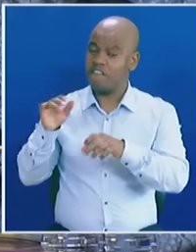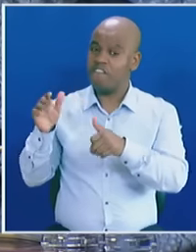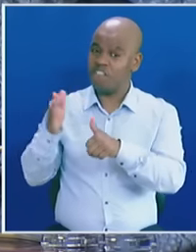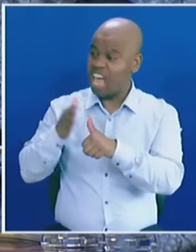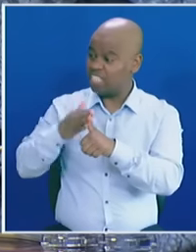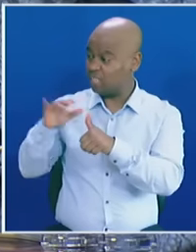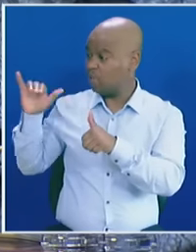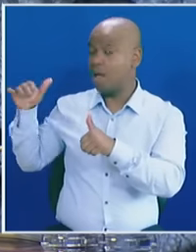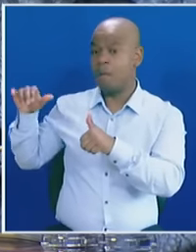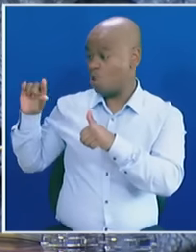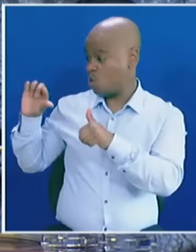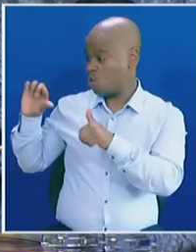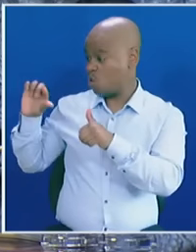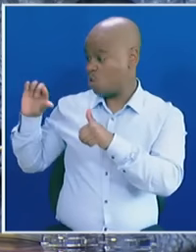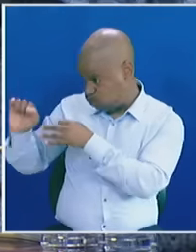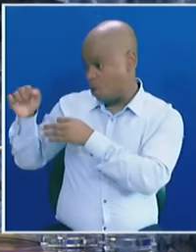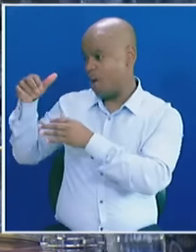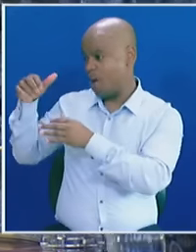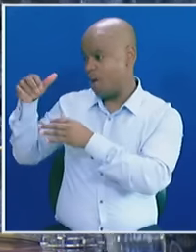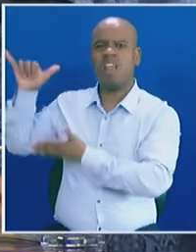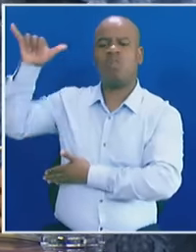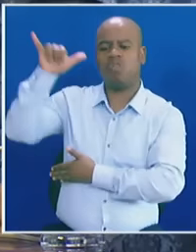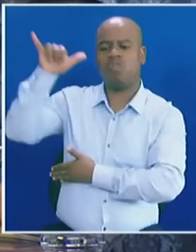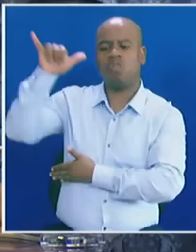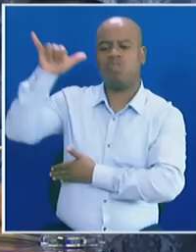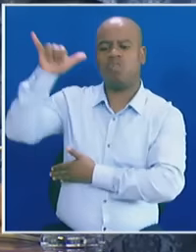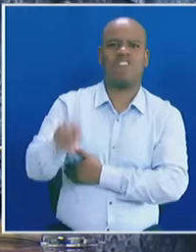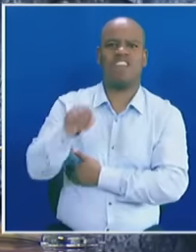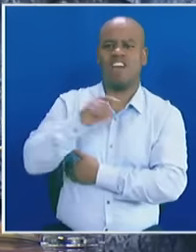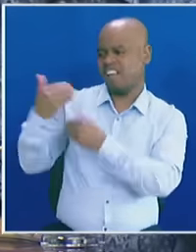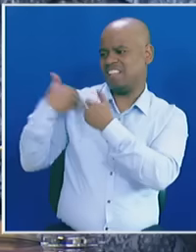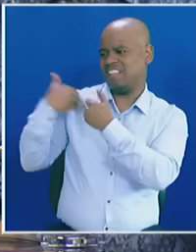private jet at the national key point in breach of national security.